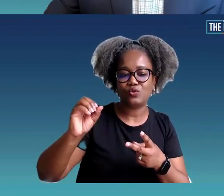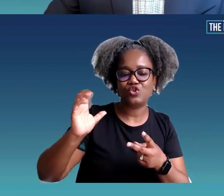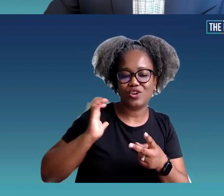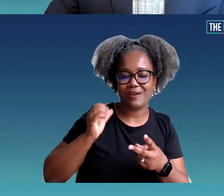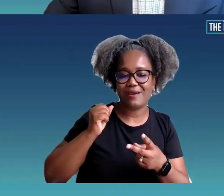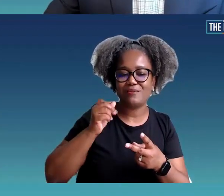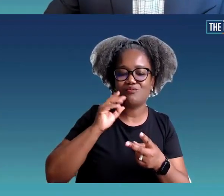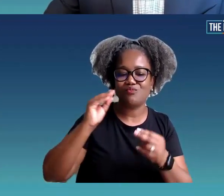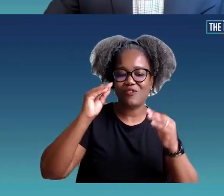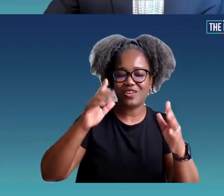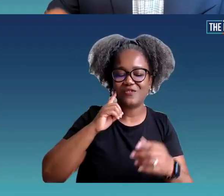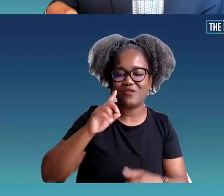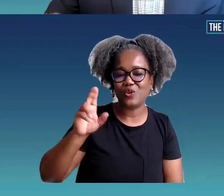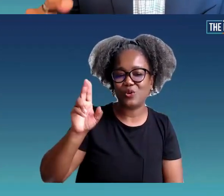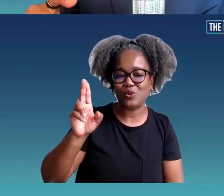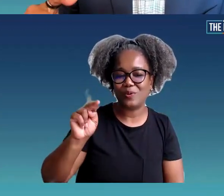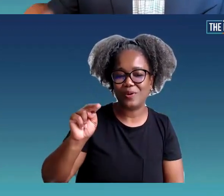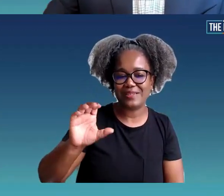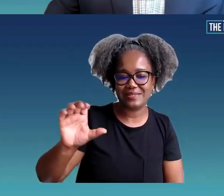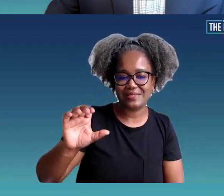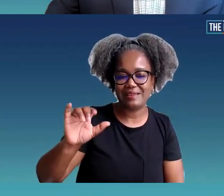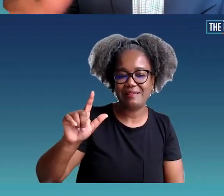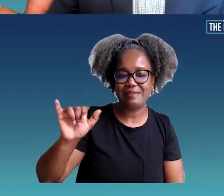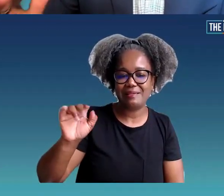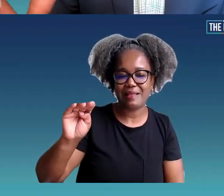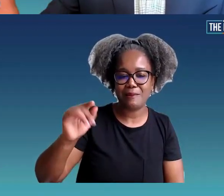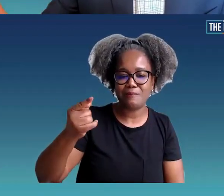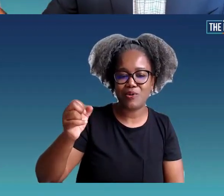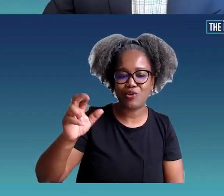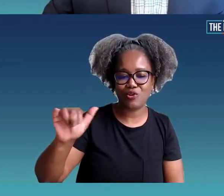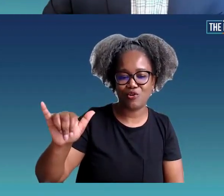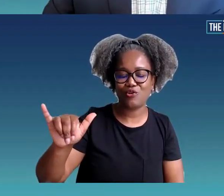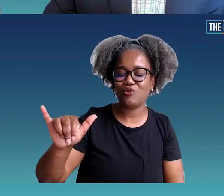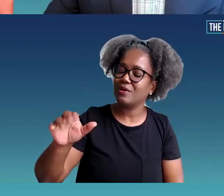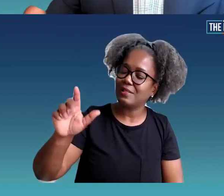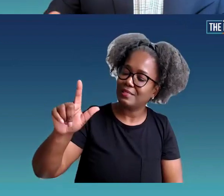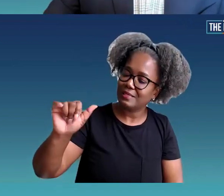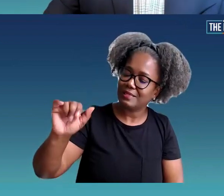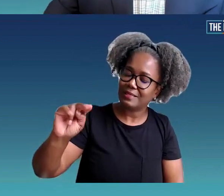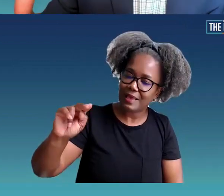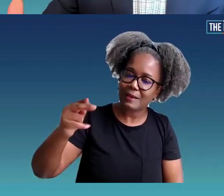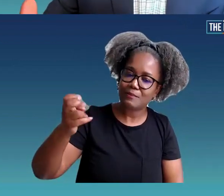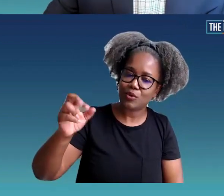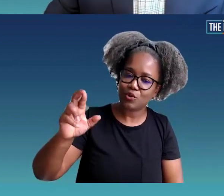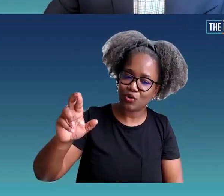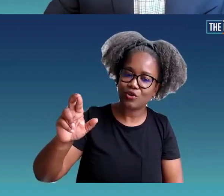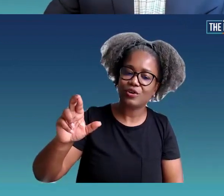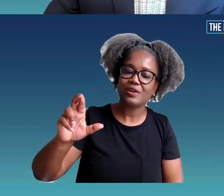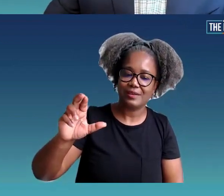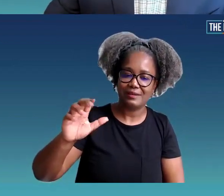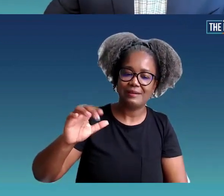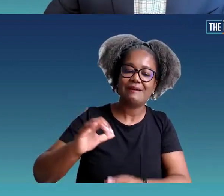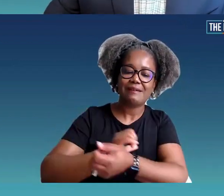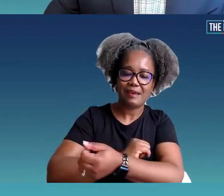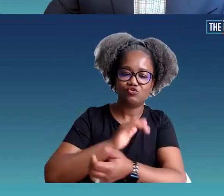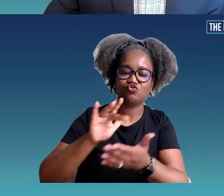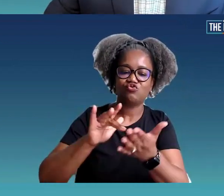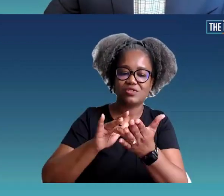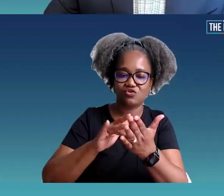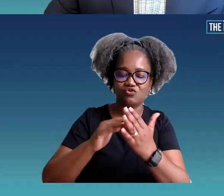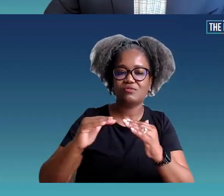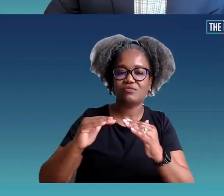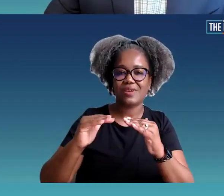Council. At the UNC Chapel Hill, this is all at UNC Chapel Hill. He started his career as a solo